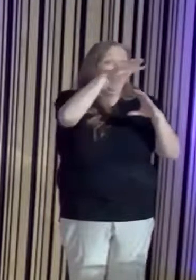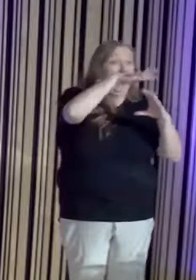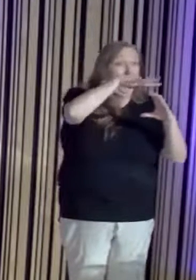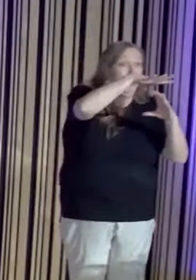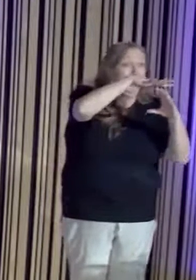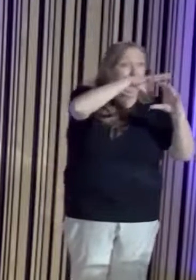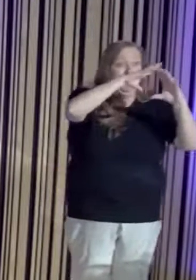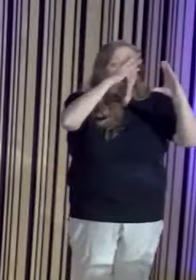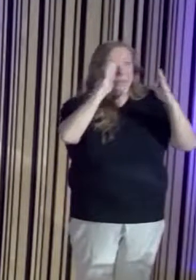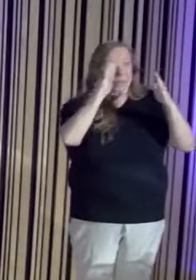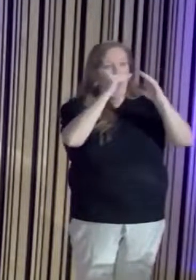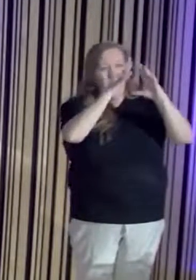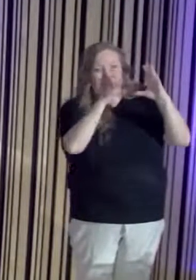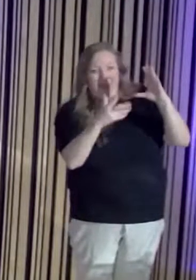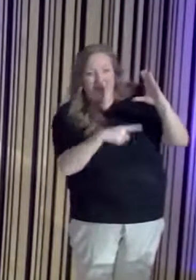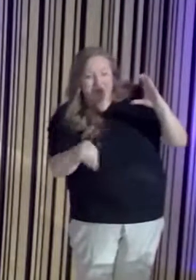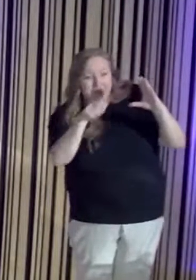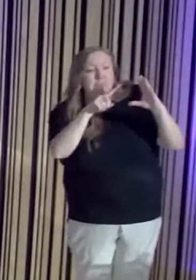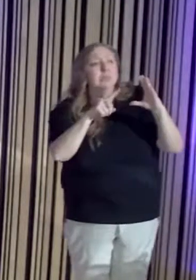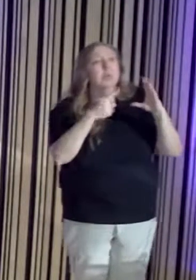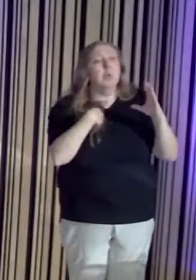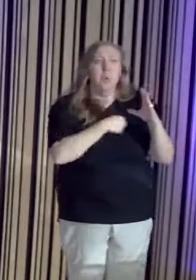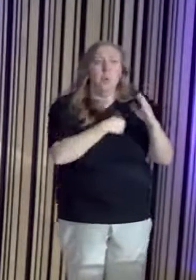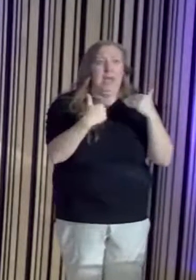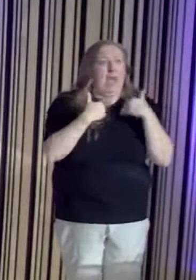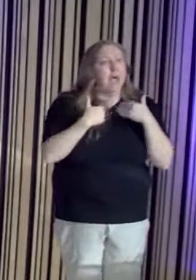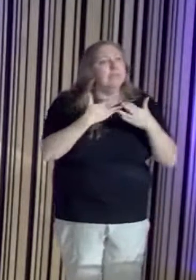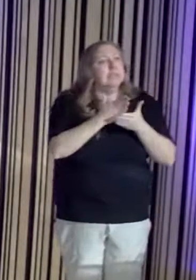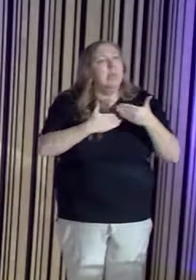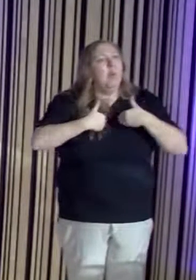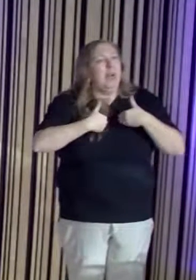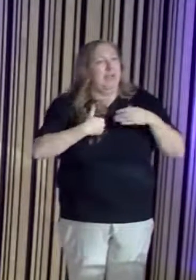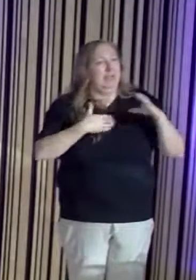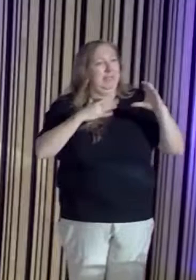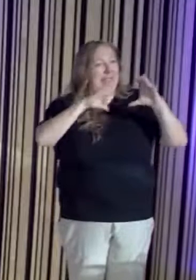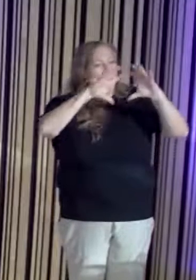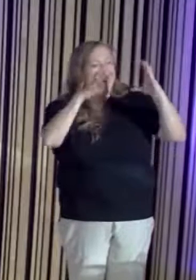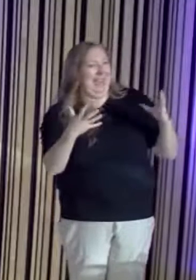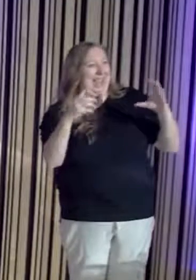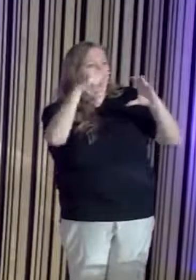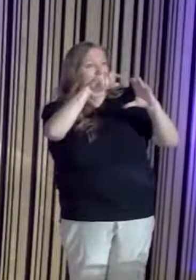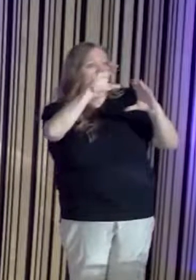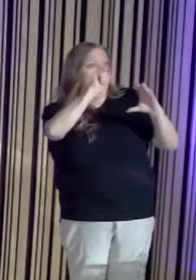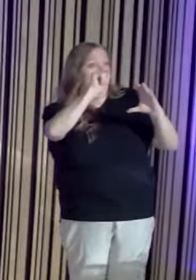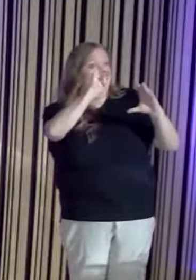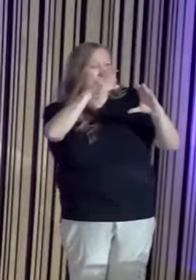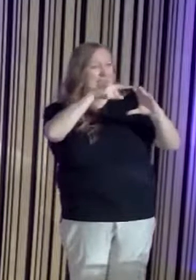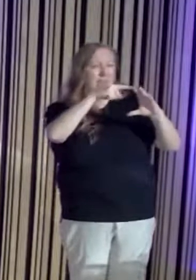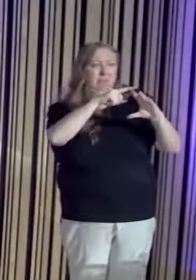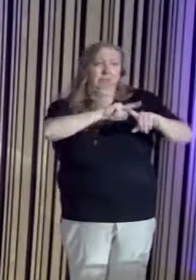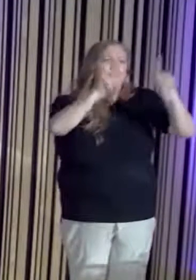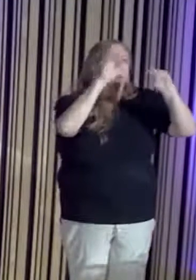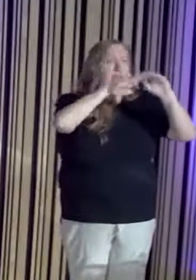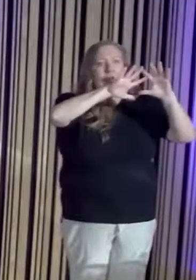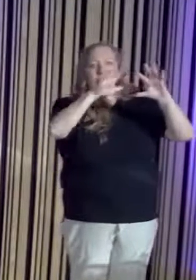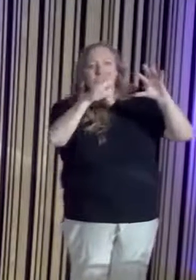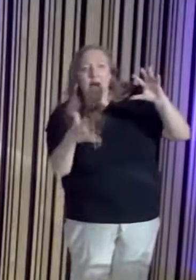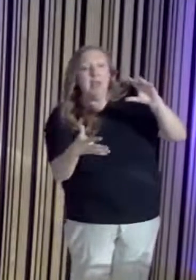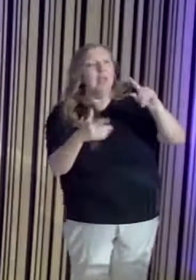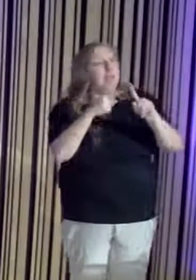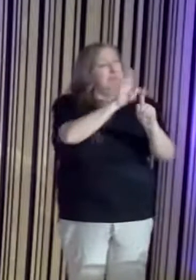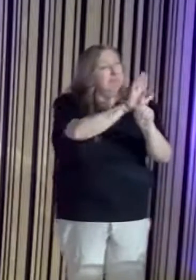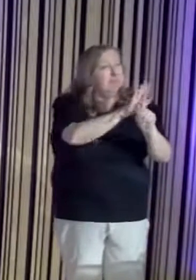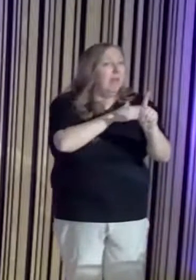plankton, we have organisms in the Arctic that have ways of life and that have cellular